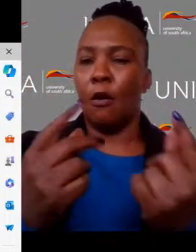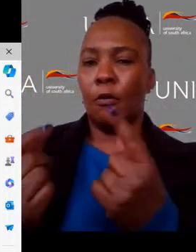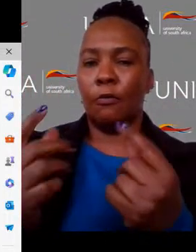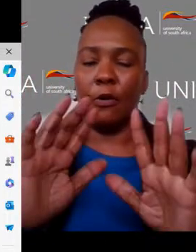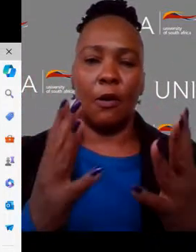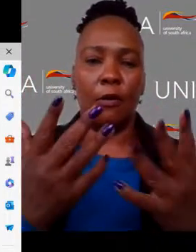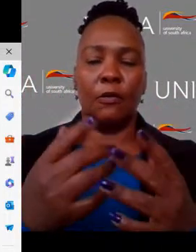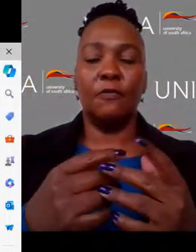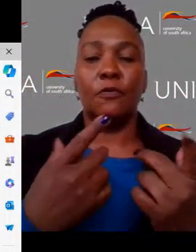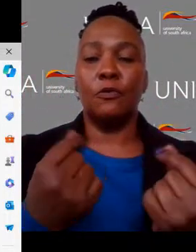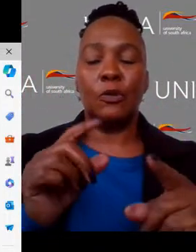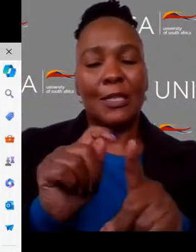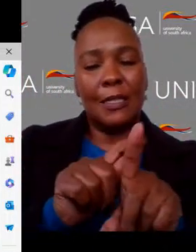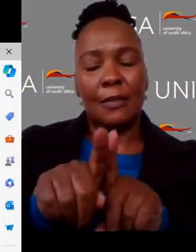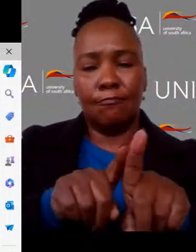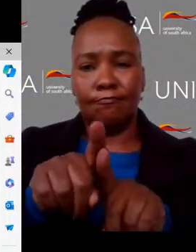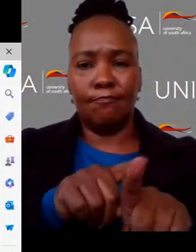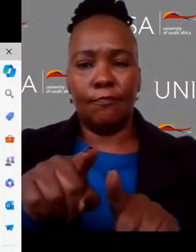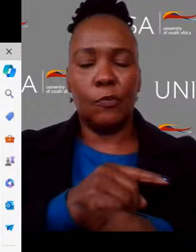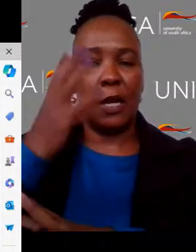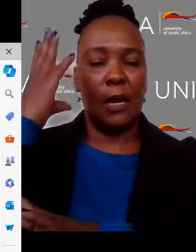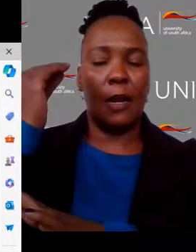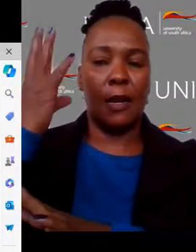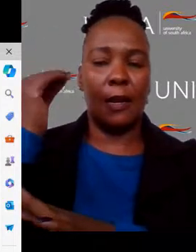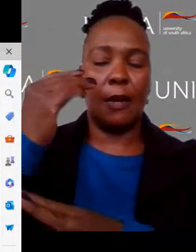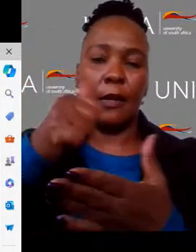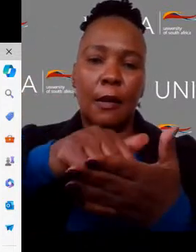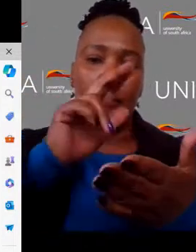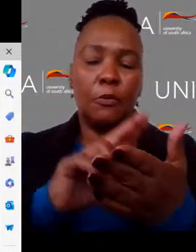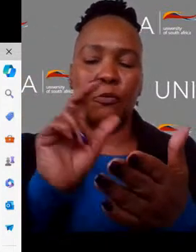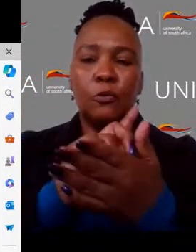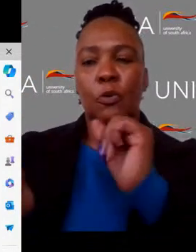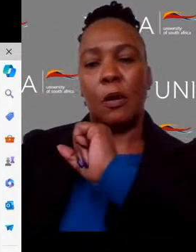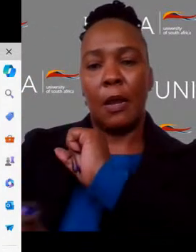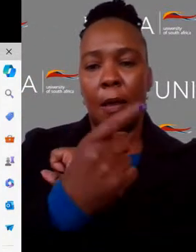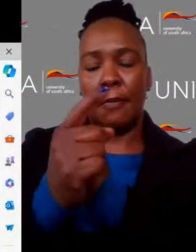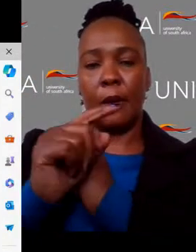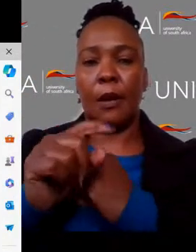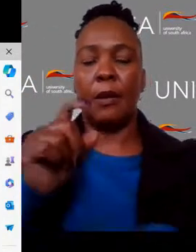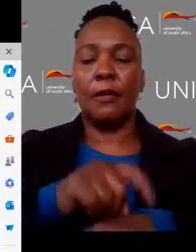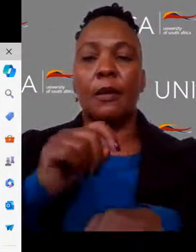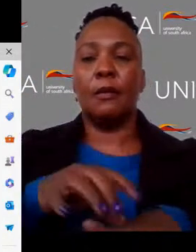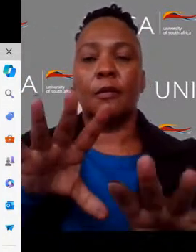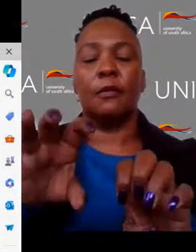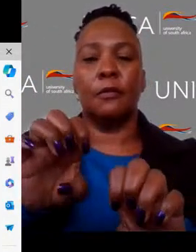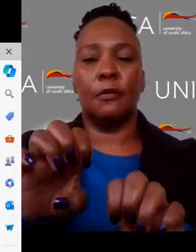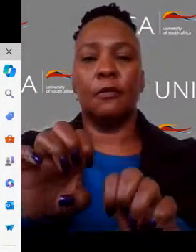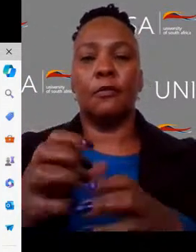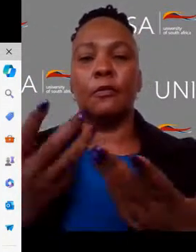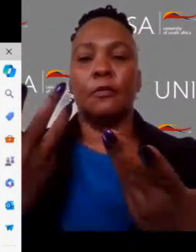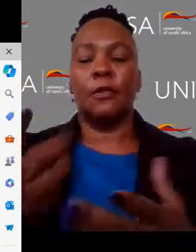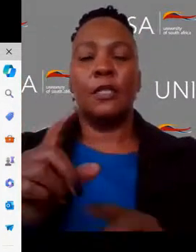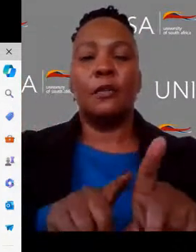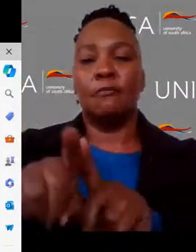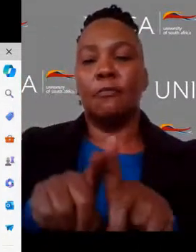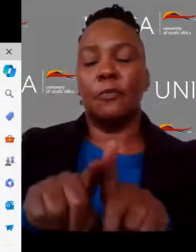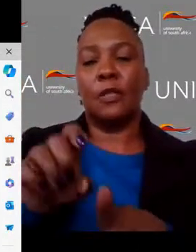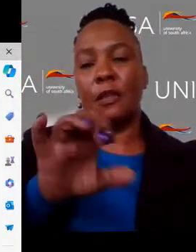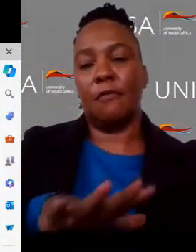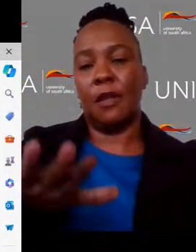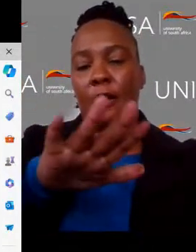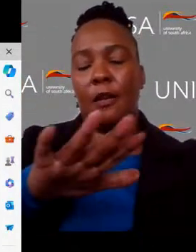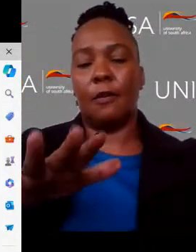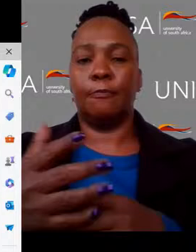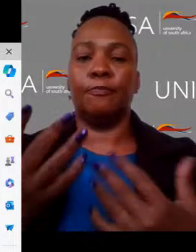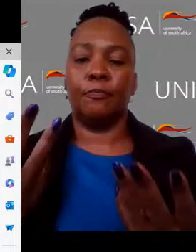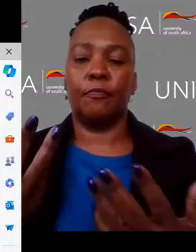demo, you get to experience what the app is going to be doing, but you're not actually in a test environment. And